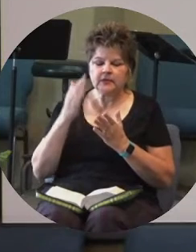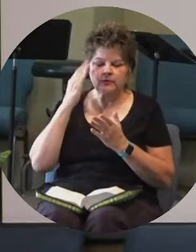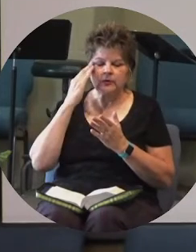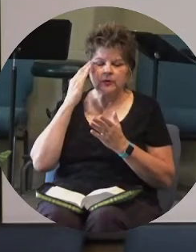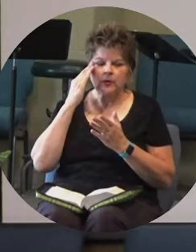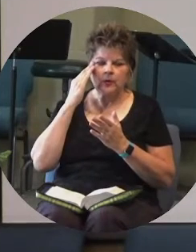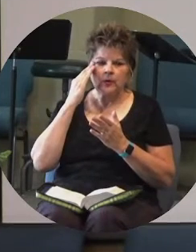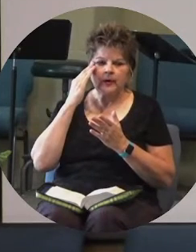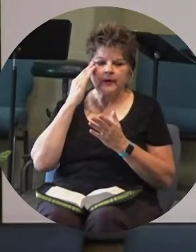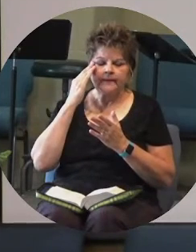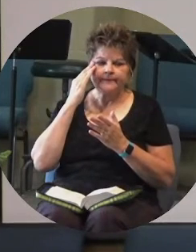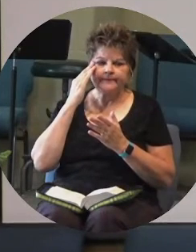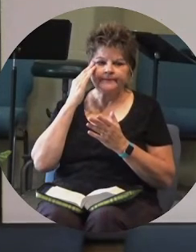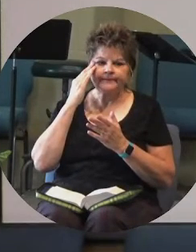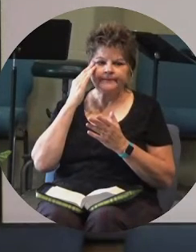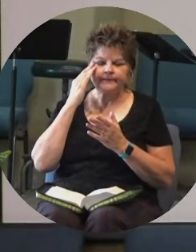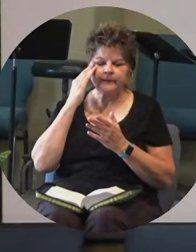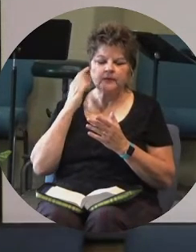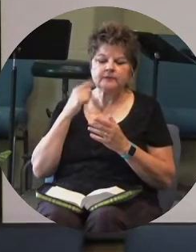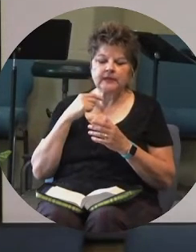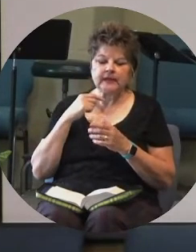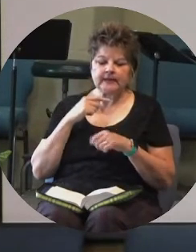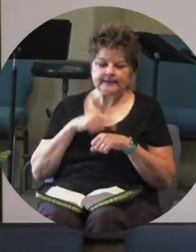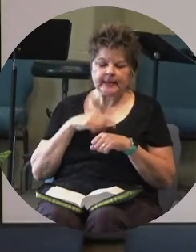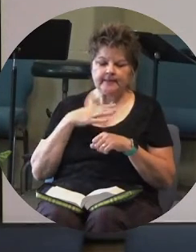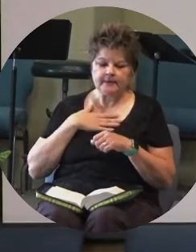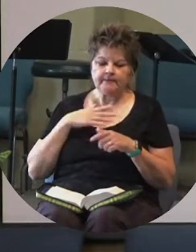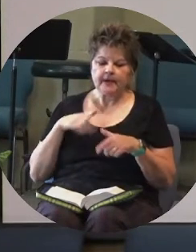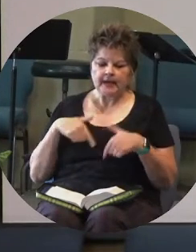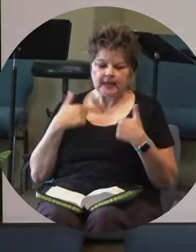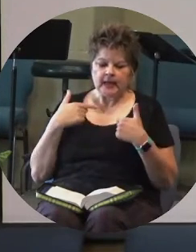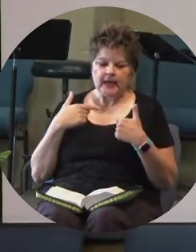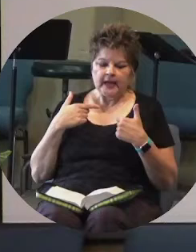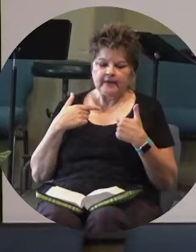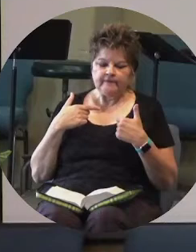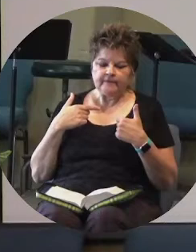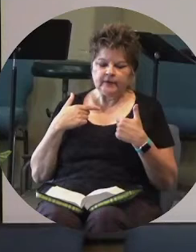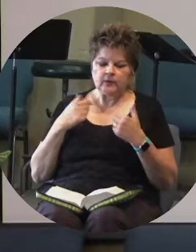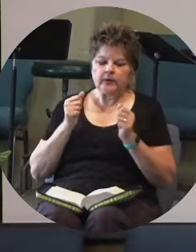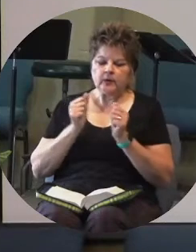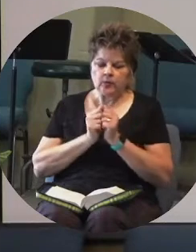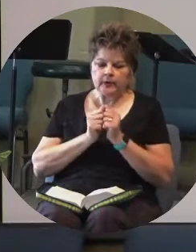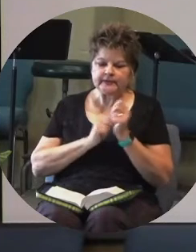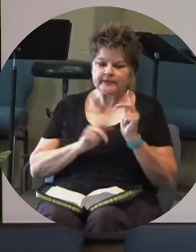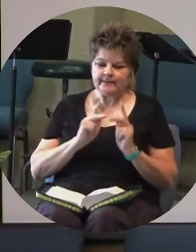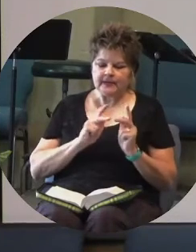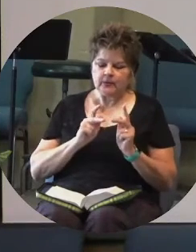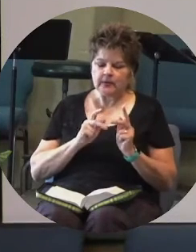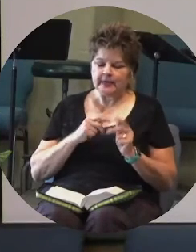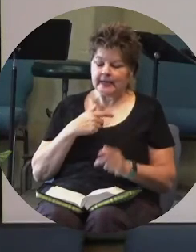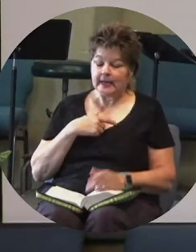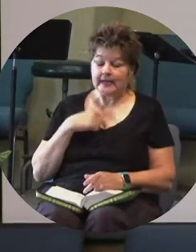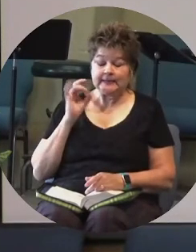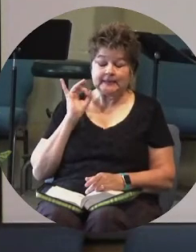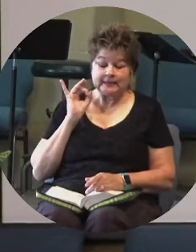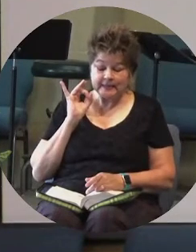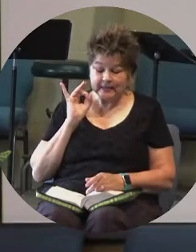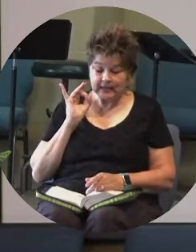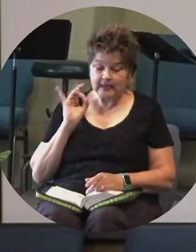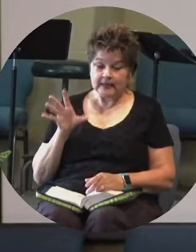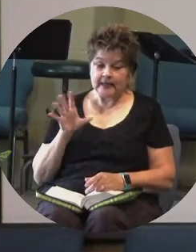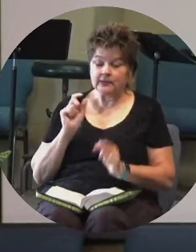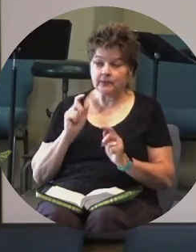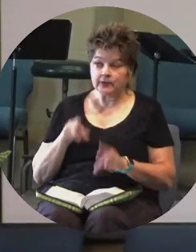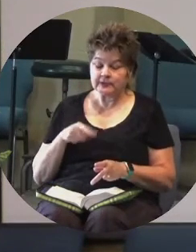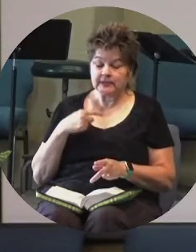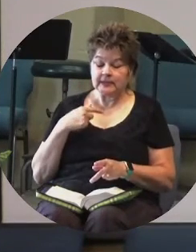Some of you know this. There was a time in my life when we were with some people, and I did not like the person that I